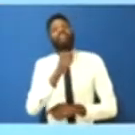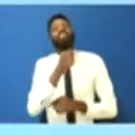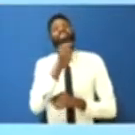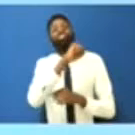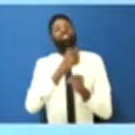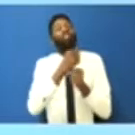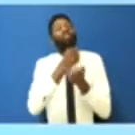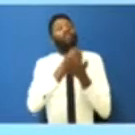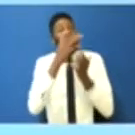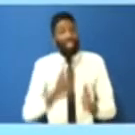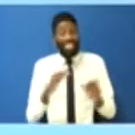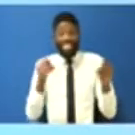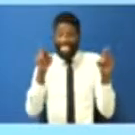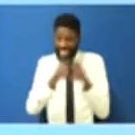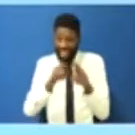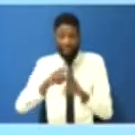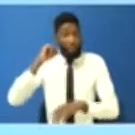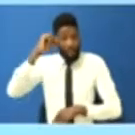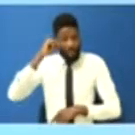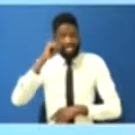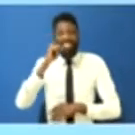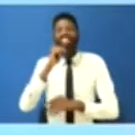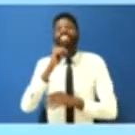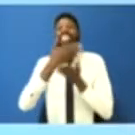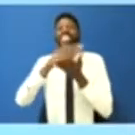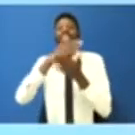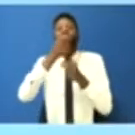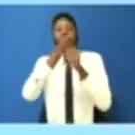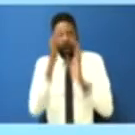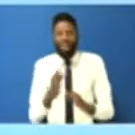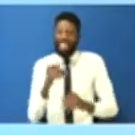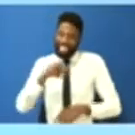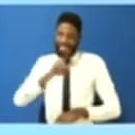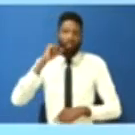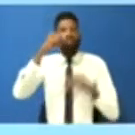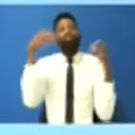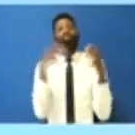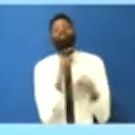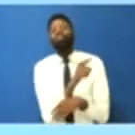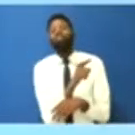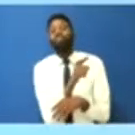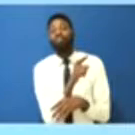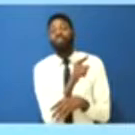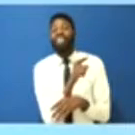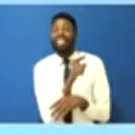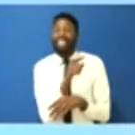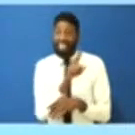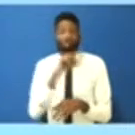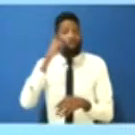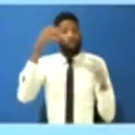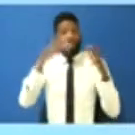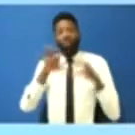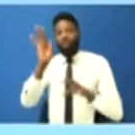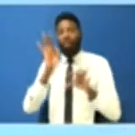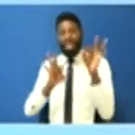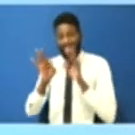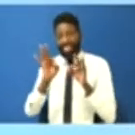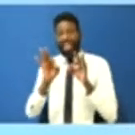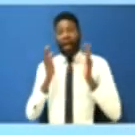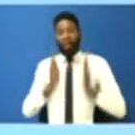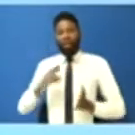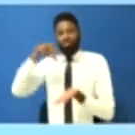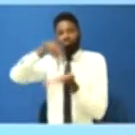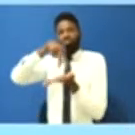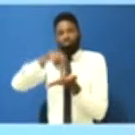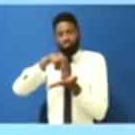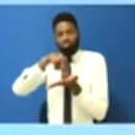shareholder is the political party the political party then nominates candidates who come as politicians and civil servants